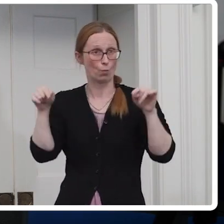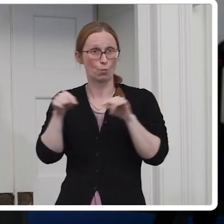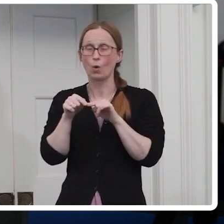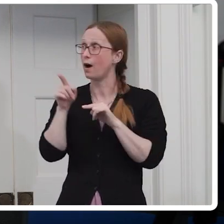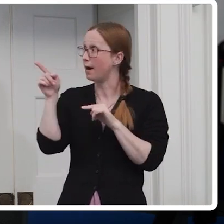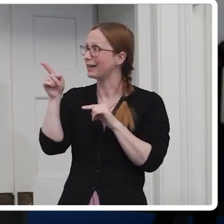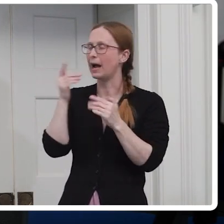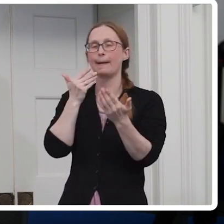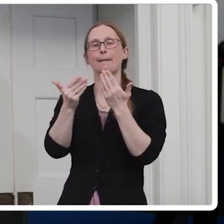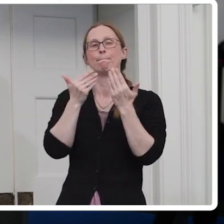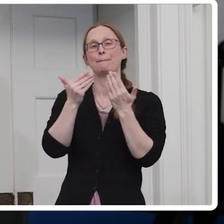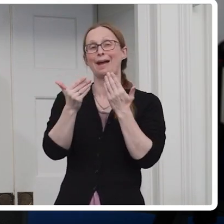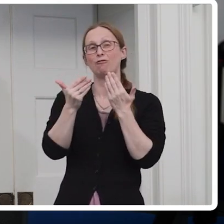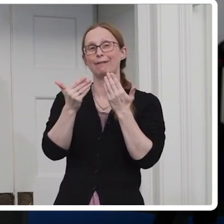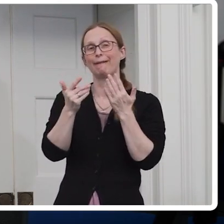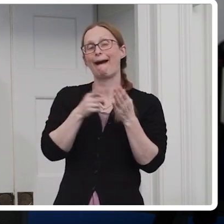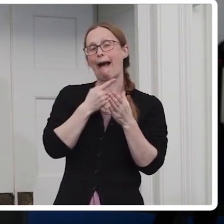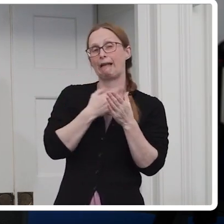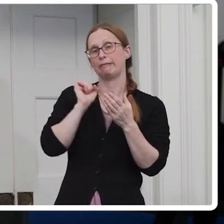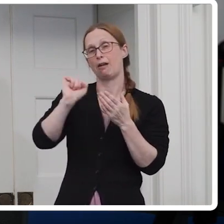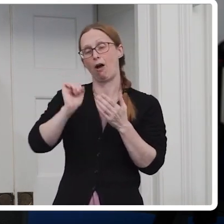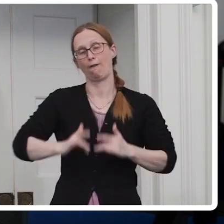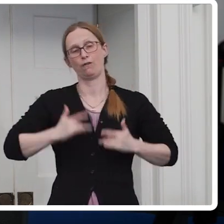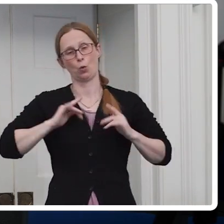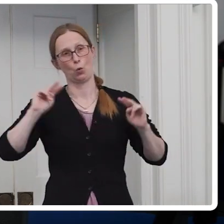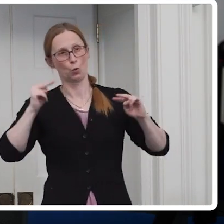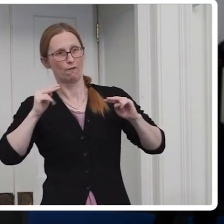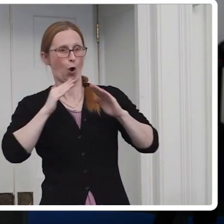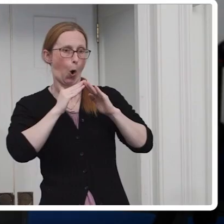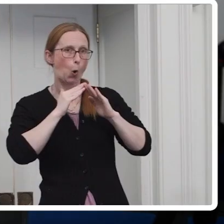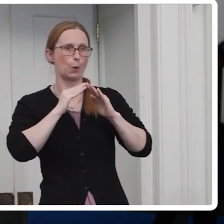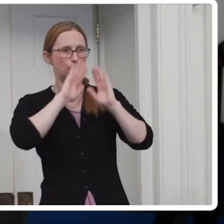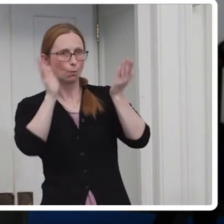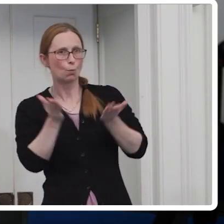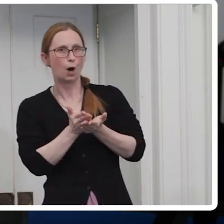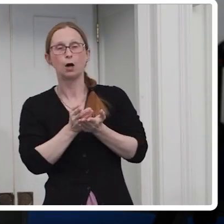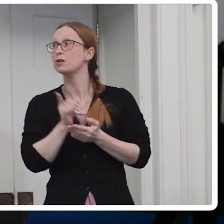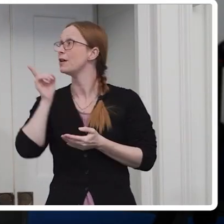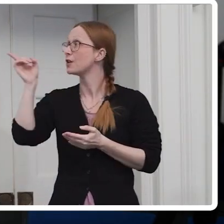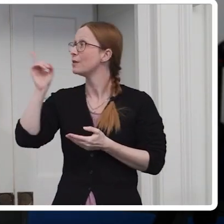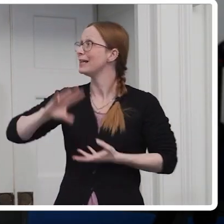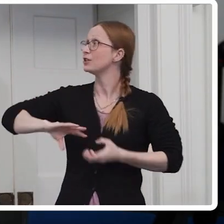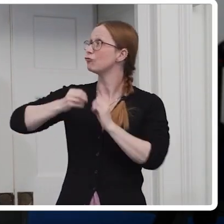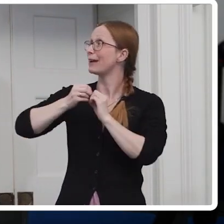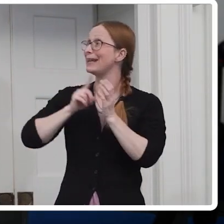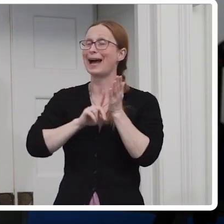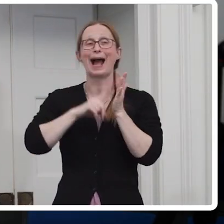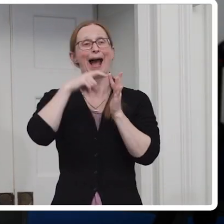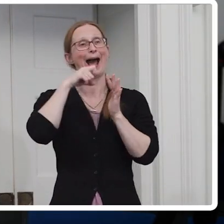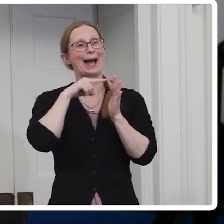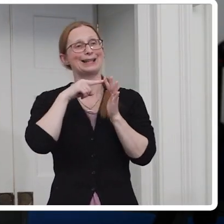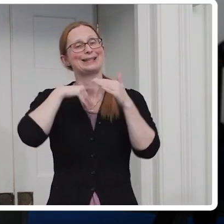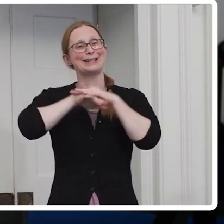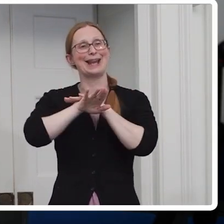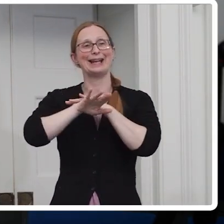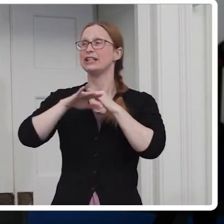interesting one as well in relationship to Allen and her sense of home and her view of the world. So this is an artwork that Allen made called Alice